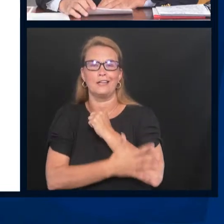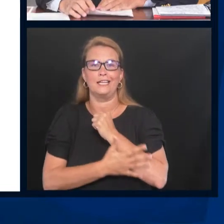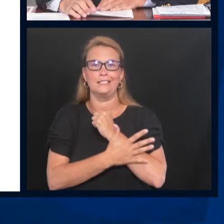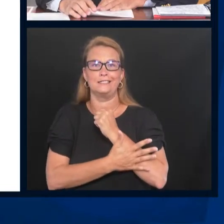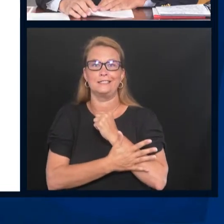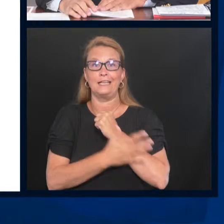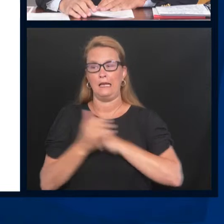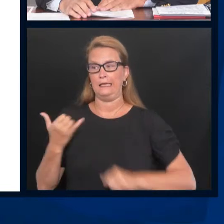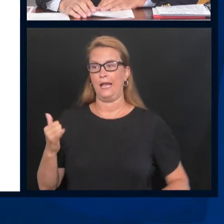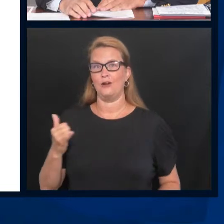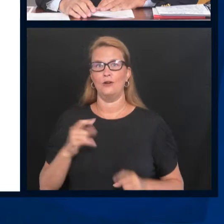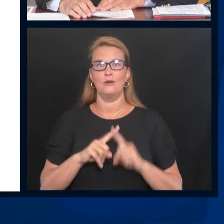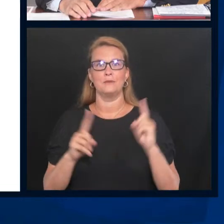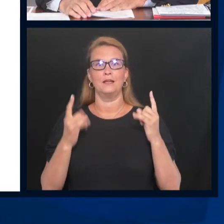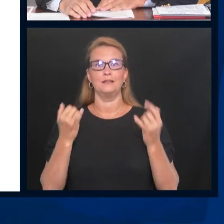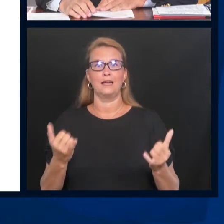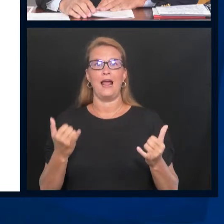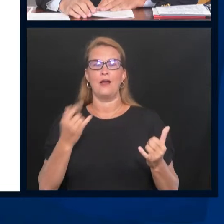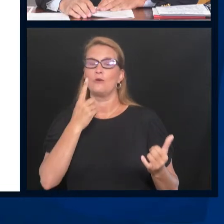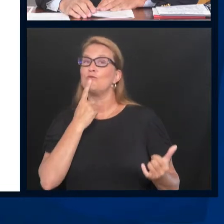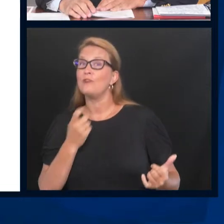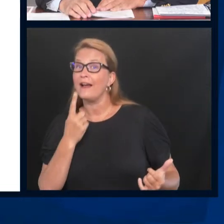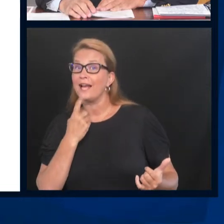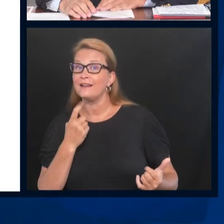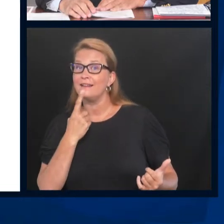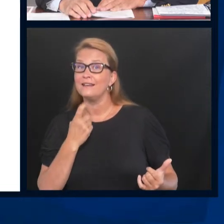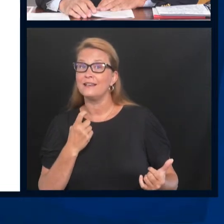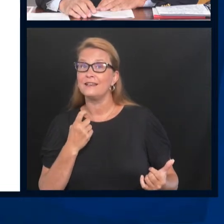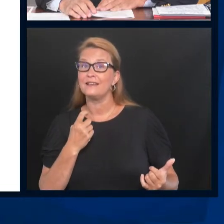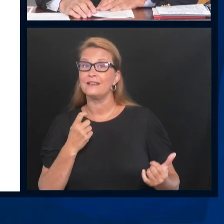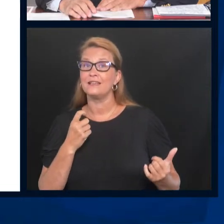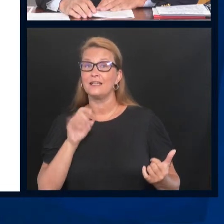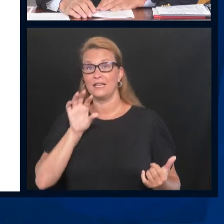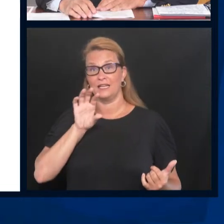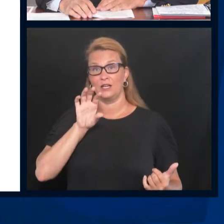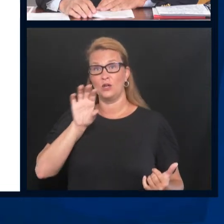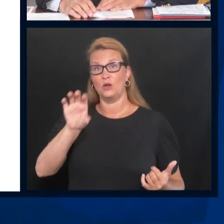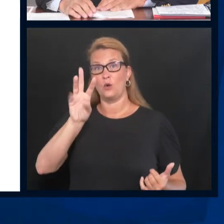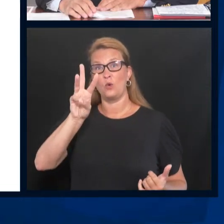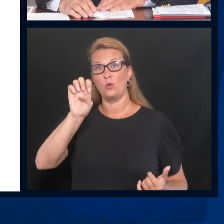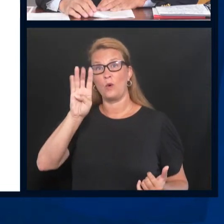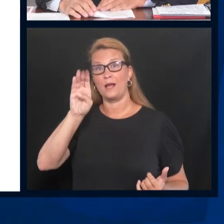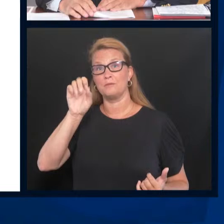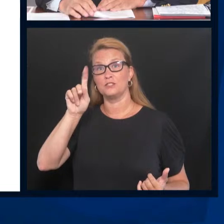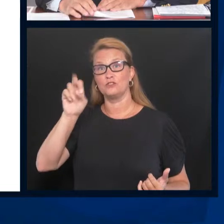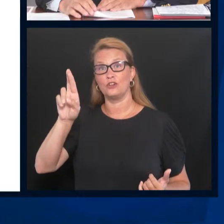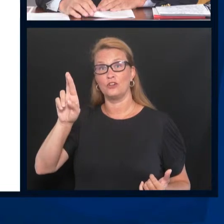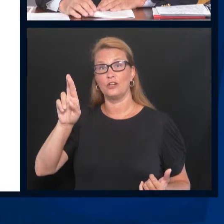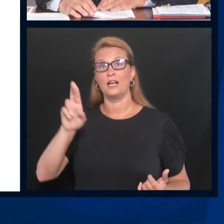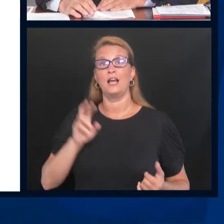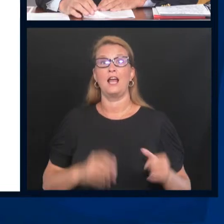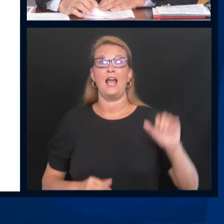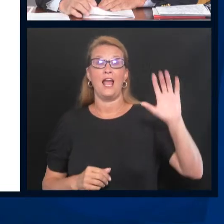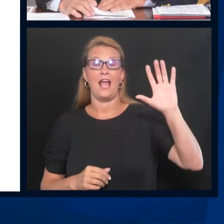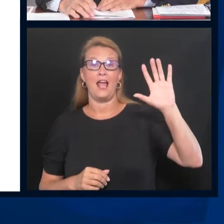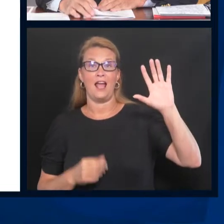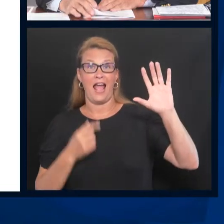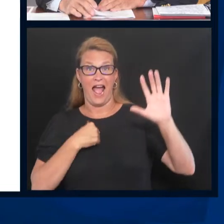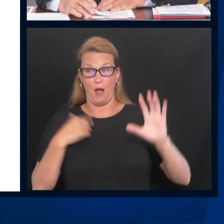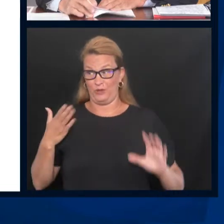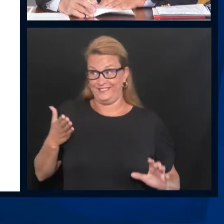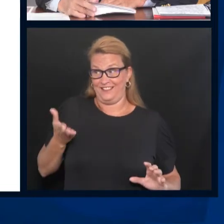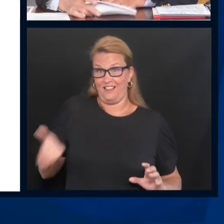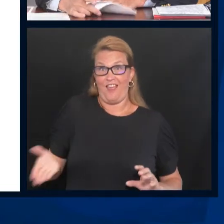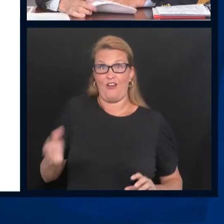And now look. Now we've got a red county in Webster County. I was there